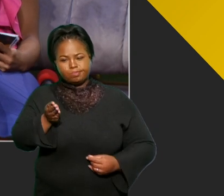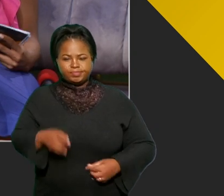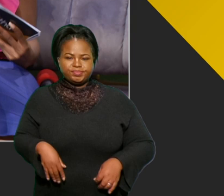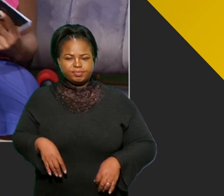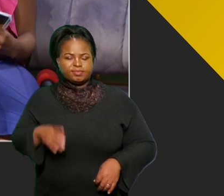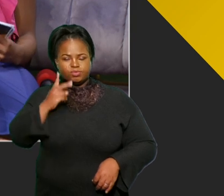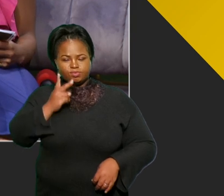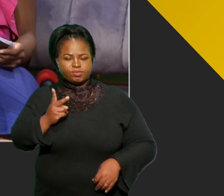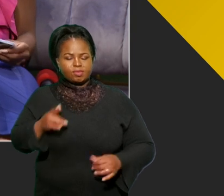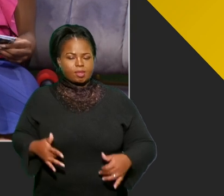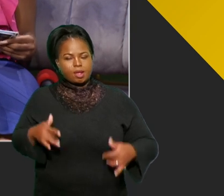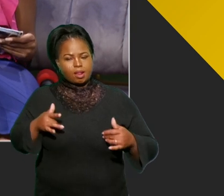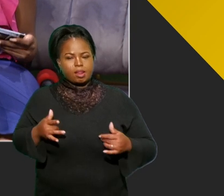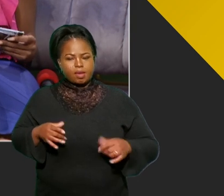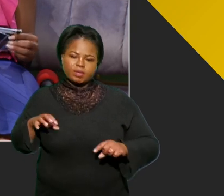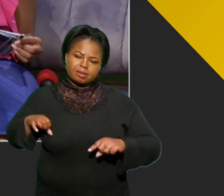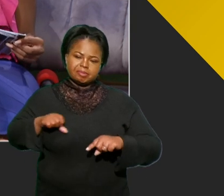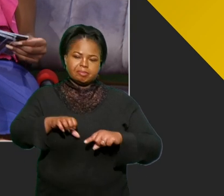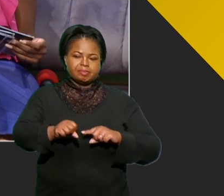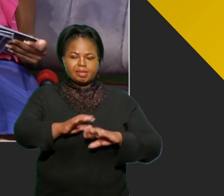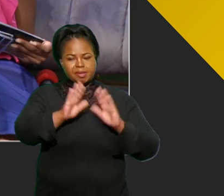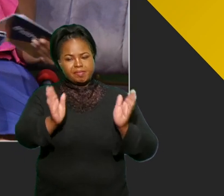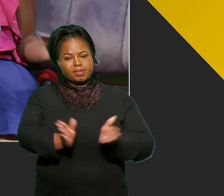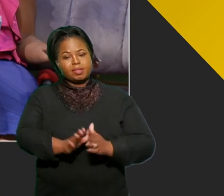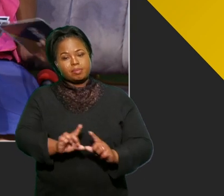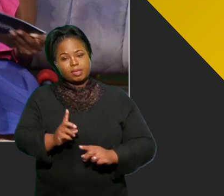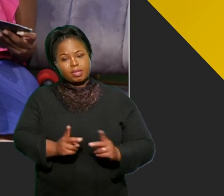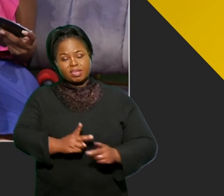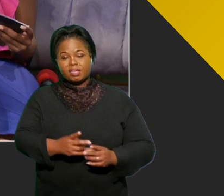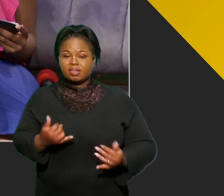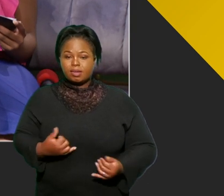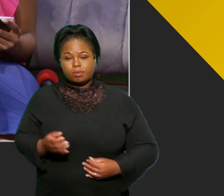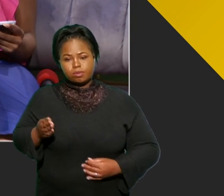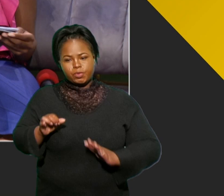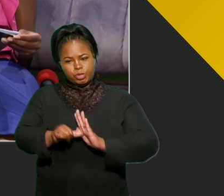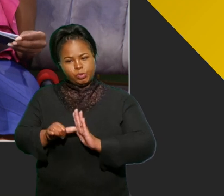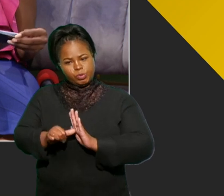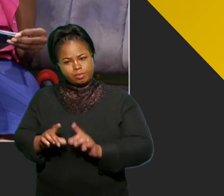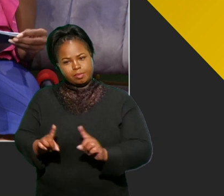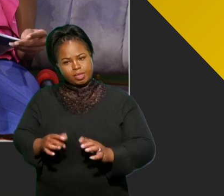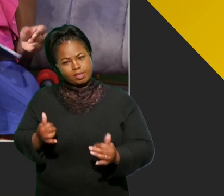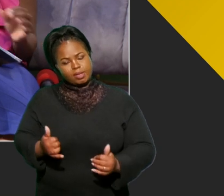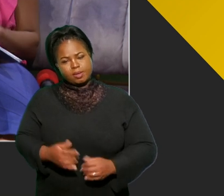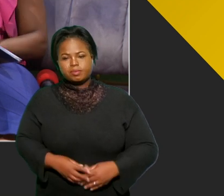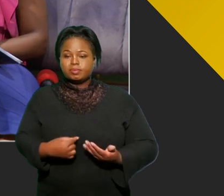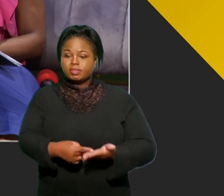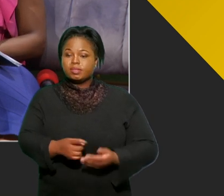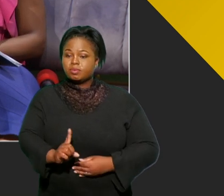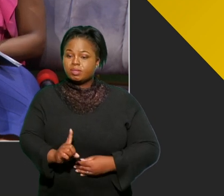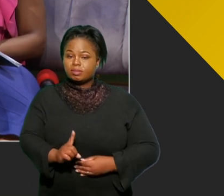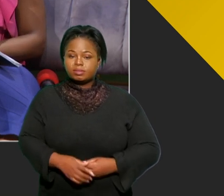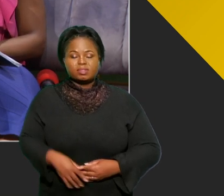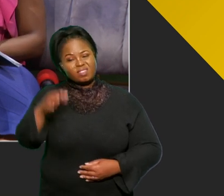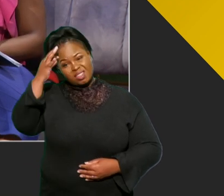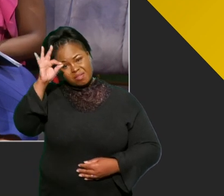our Facebook Live and ukwazi ukuthola yonke into esikhulume ngayo. Alternatively, sesikwazile ukuthi sifake naphaya ku-YouTube. But kwamanje sikhuluma ngendaba eshisayo ukuthi ngempela, should